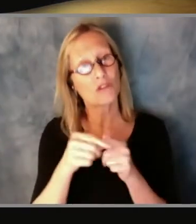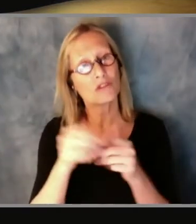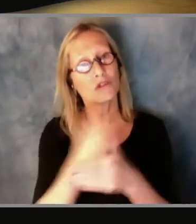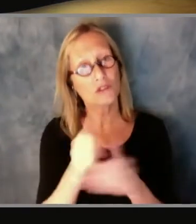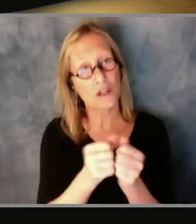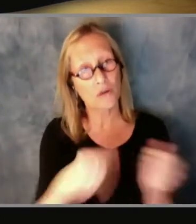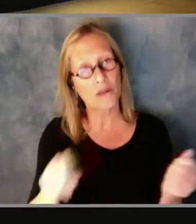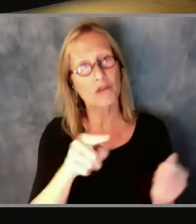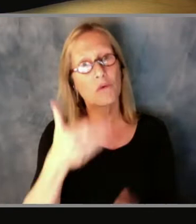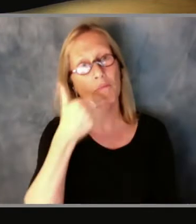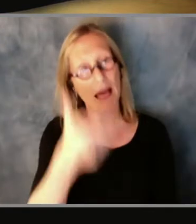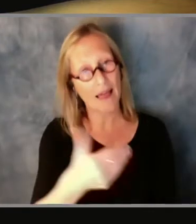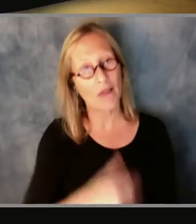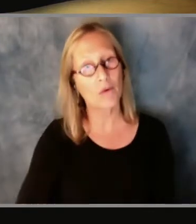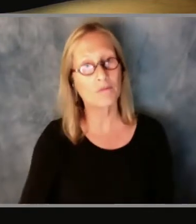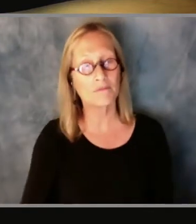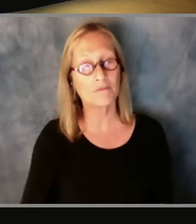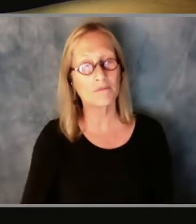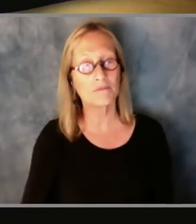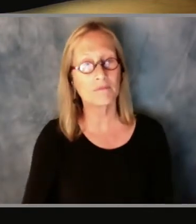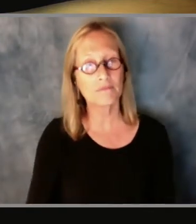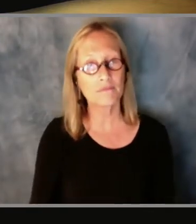Mahalo.